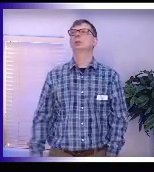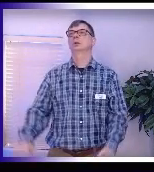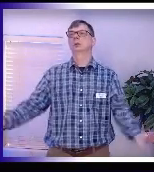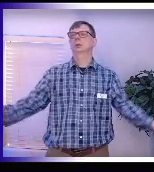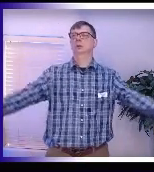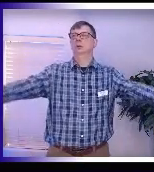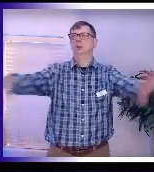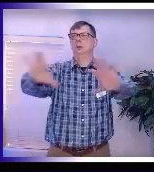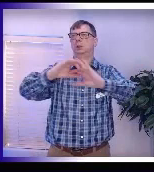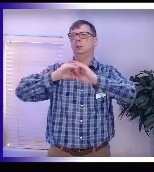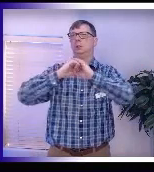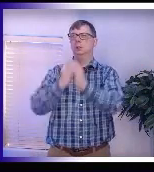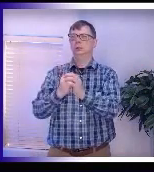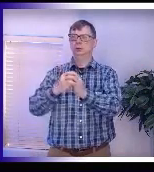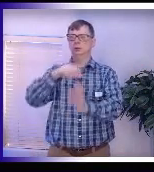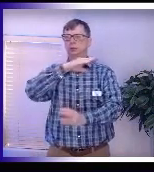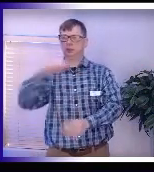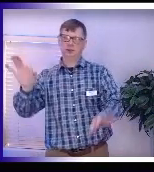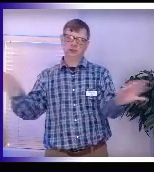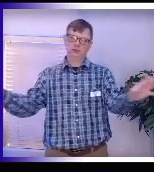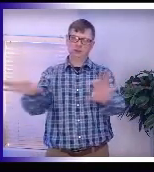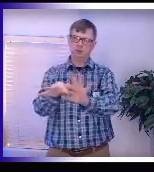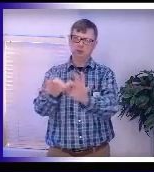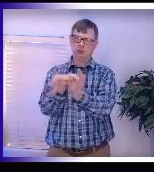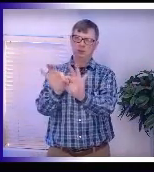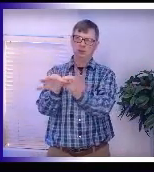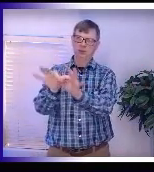Unity, as in connectedness